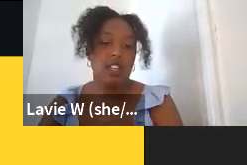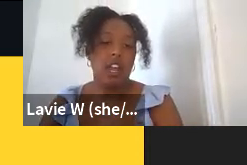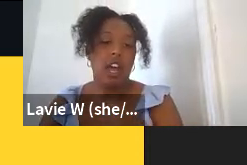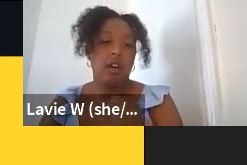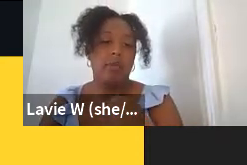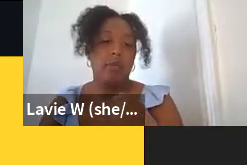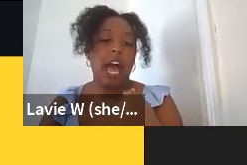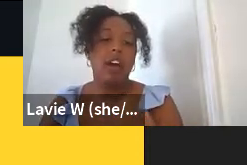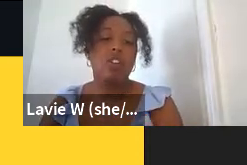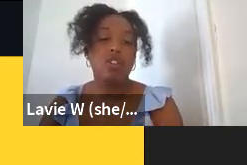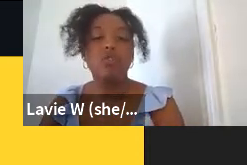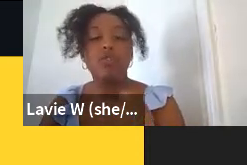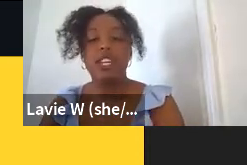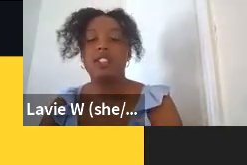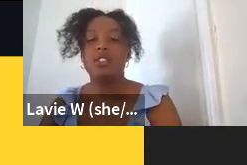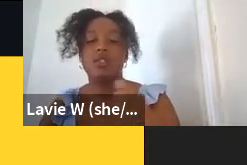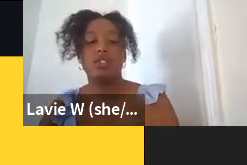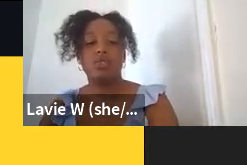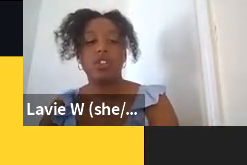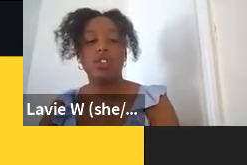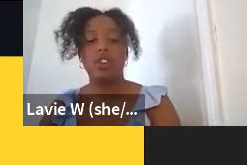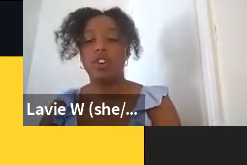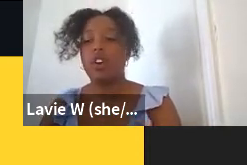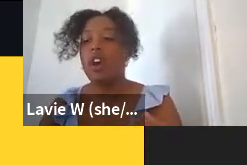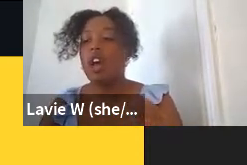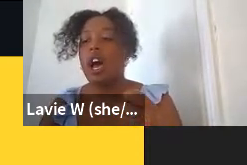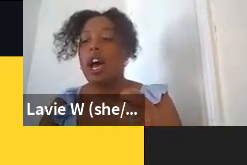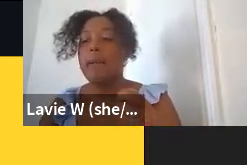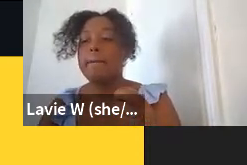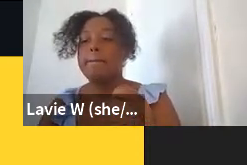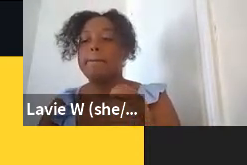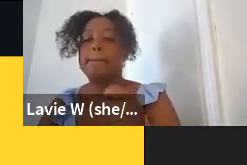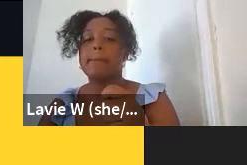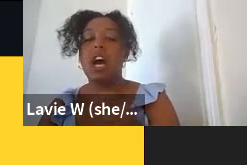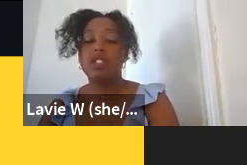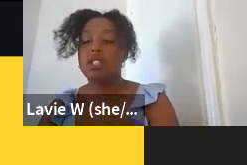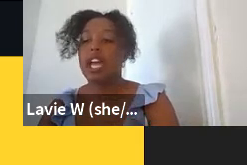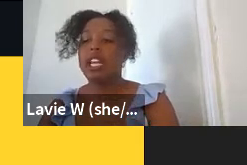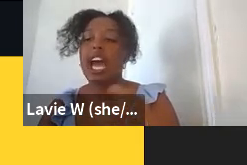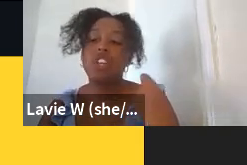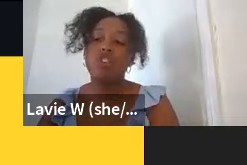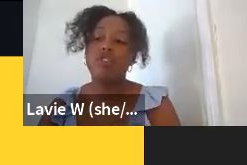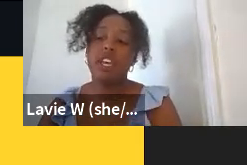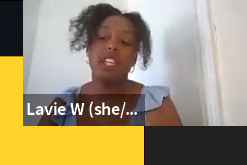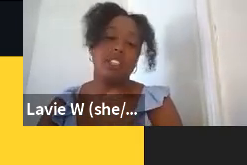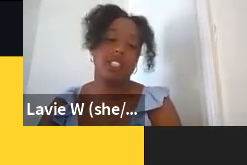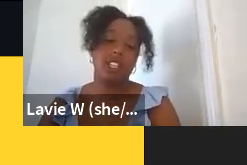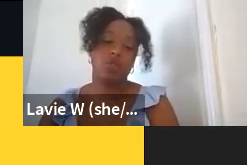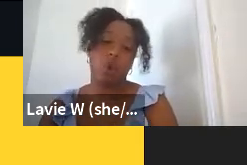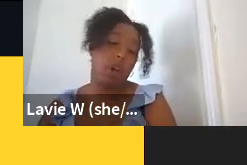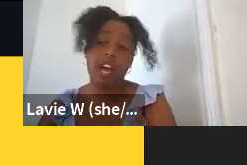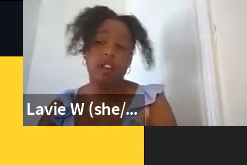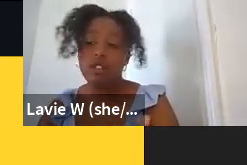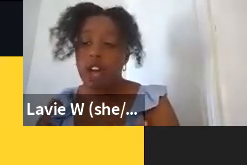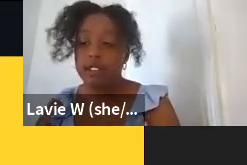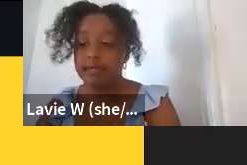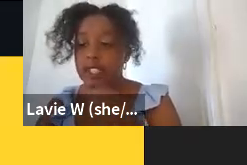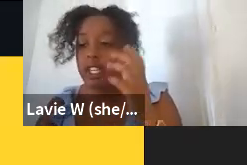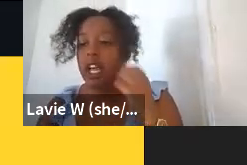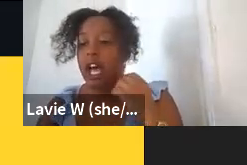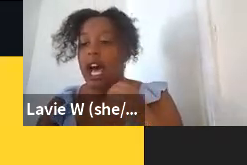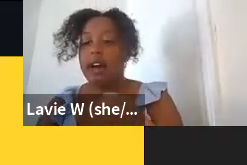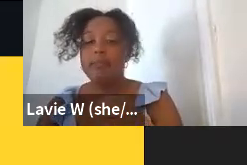identity? How do you fit into the structure of society? How do you fit into the status quo, and how do you